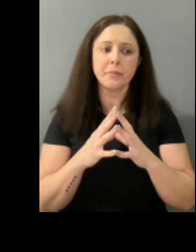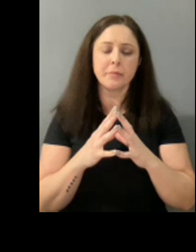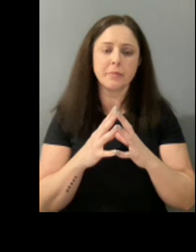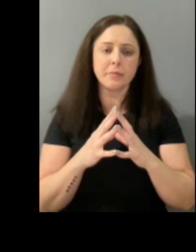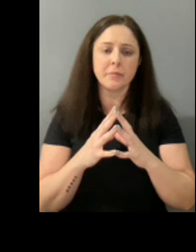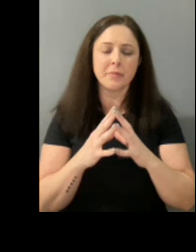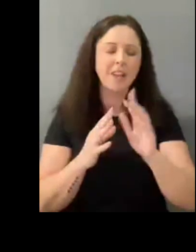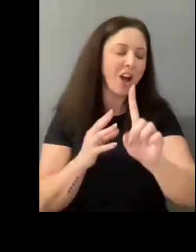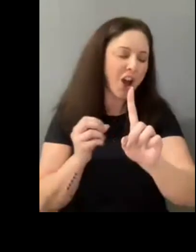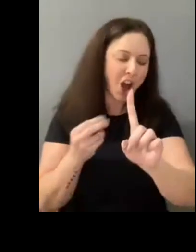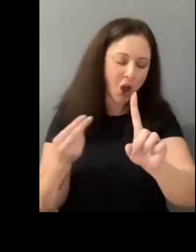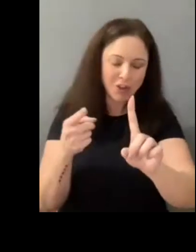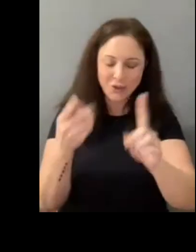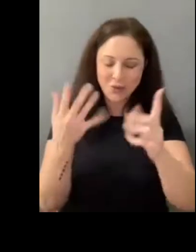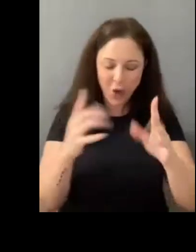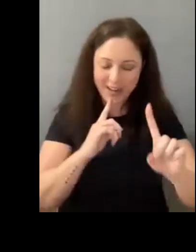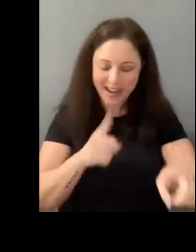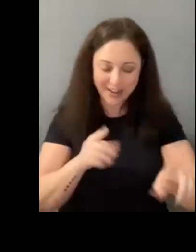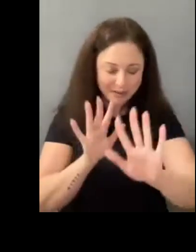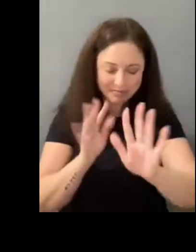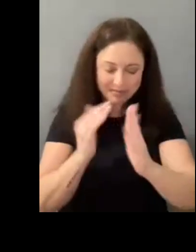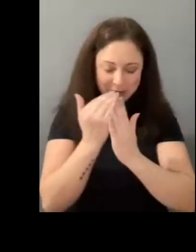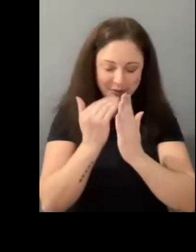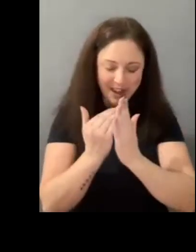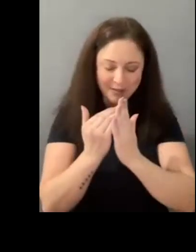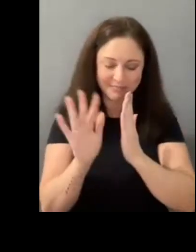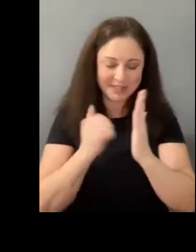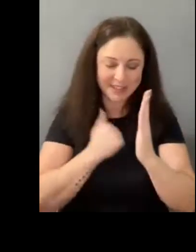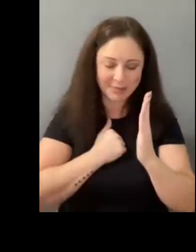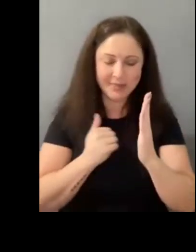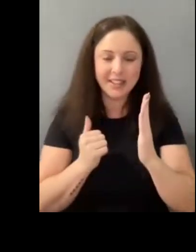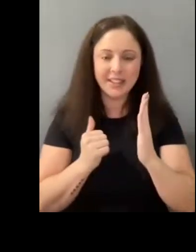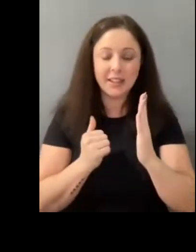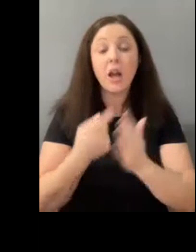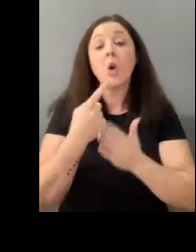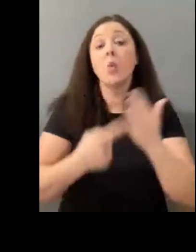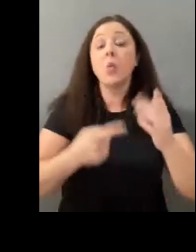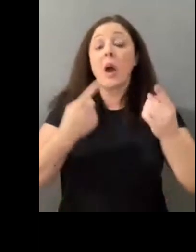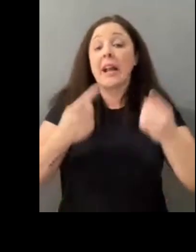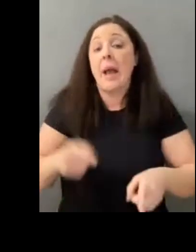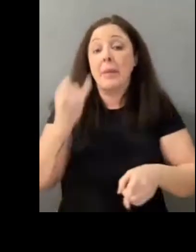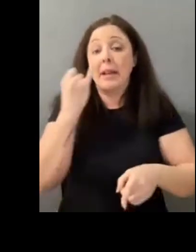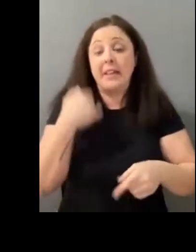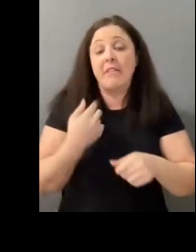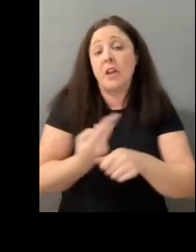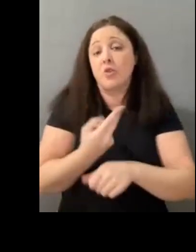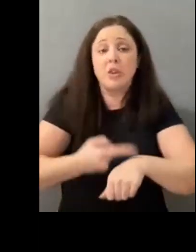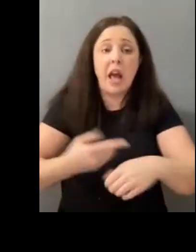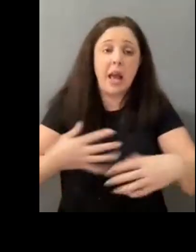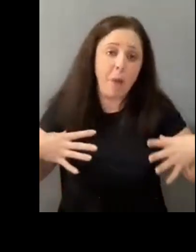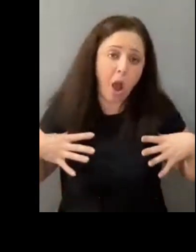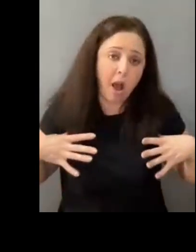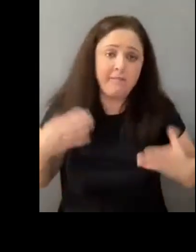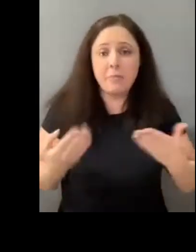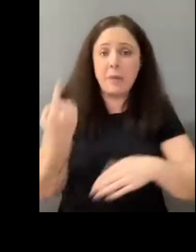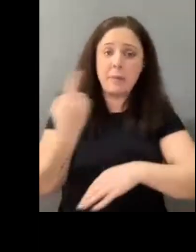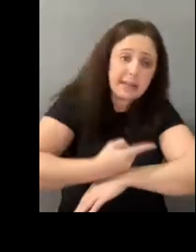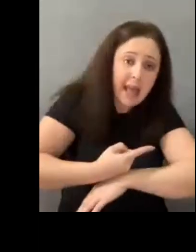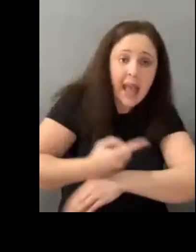sorry, you already addressed that one. Let me move on to another one. What if I take time off, like a day or a week during the